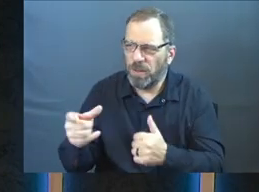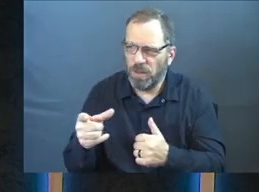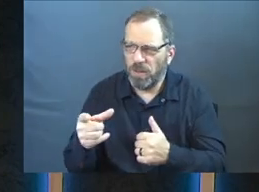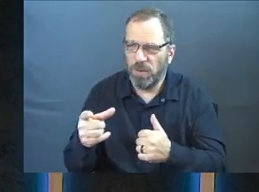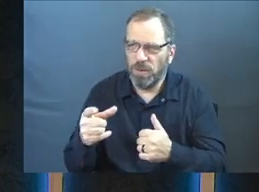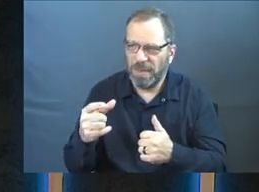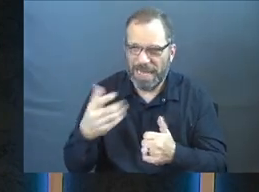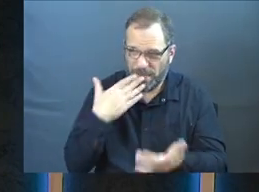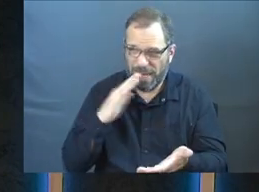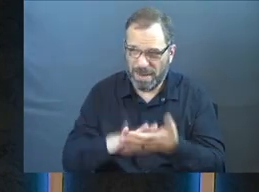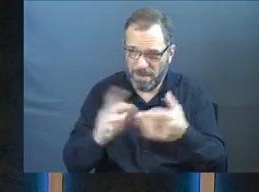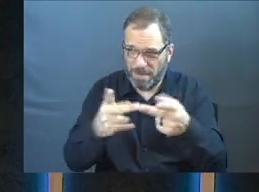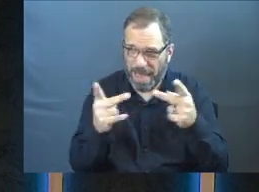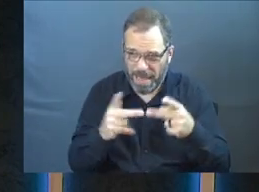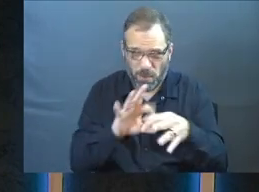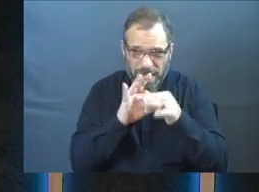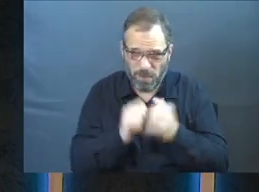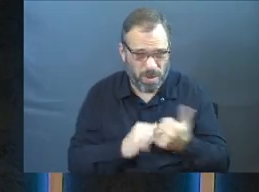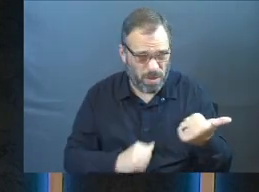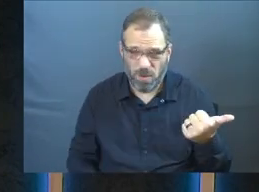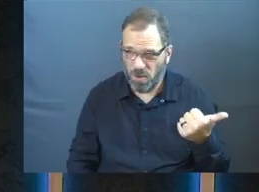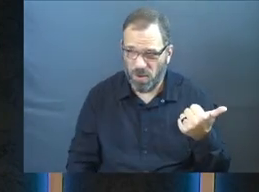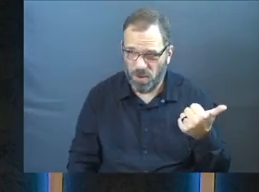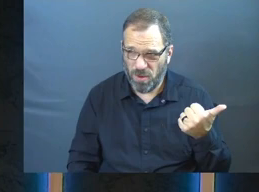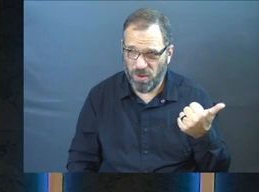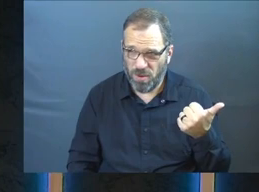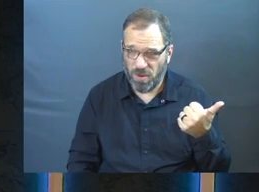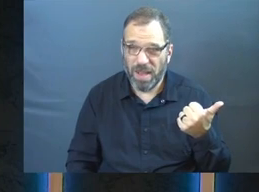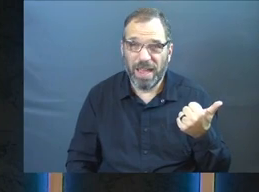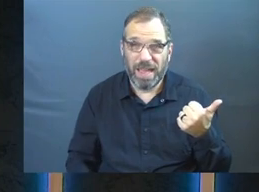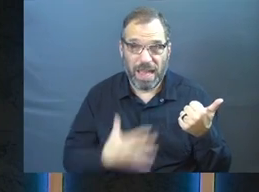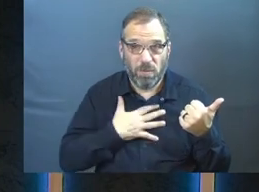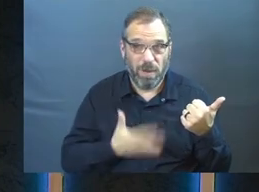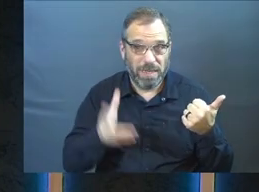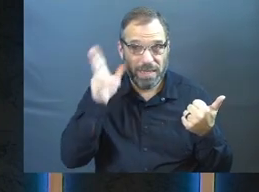I in a bad place here? And be willing to hear the truth.